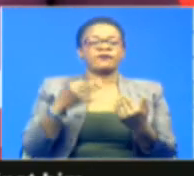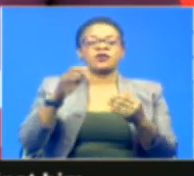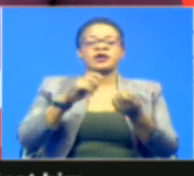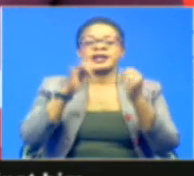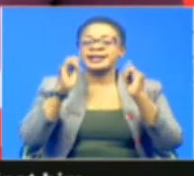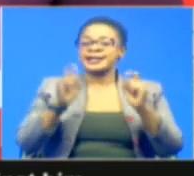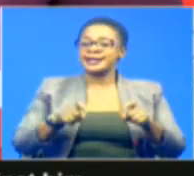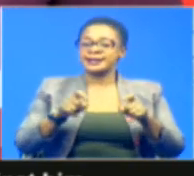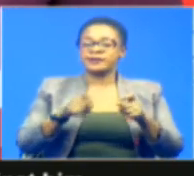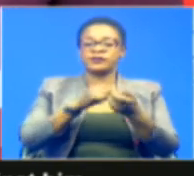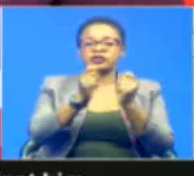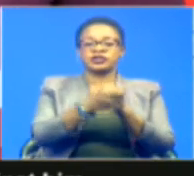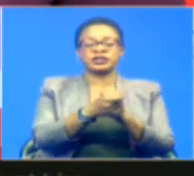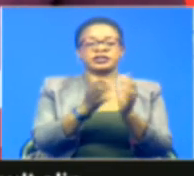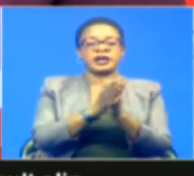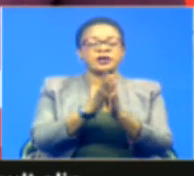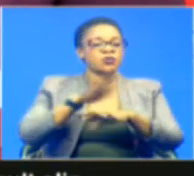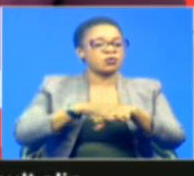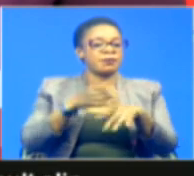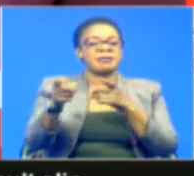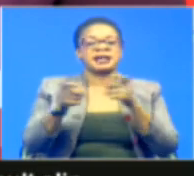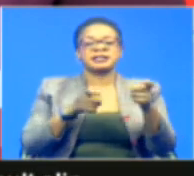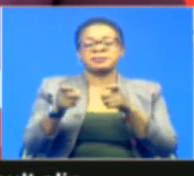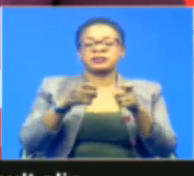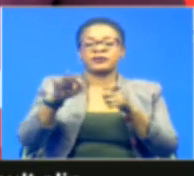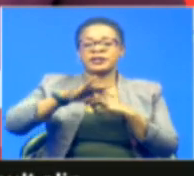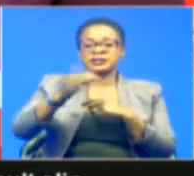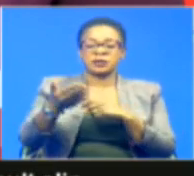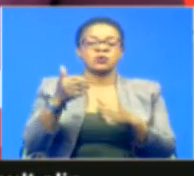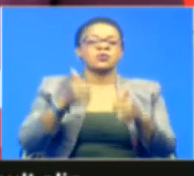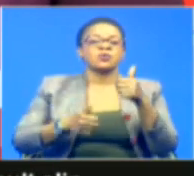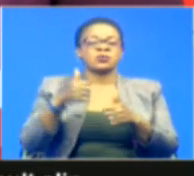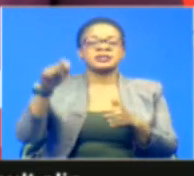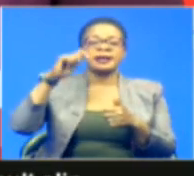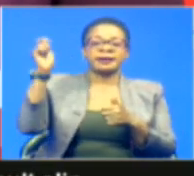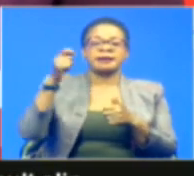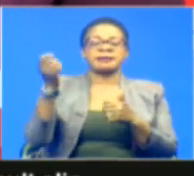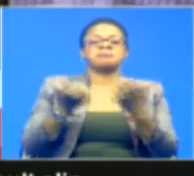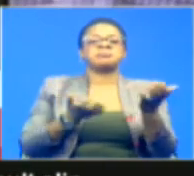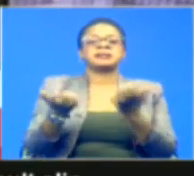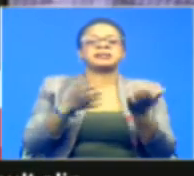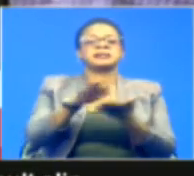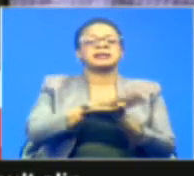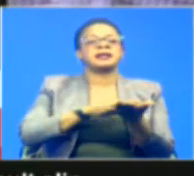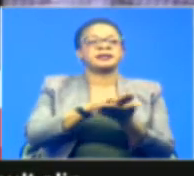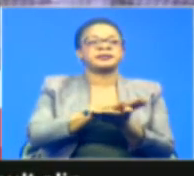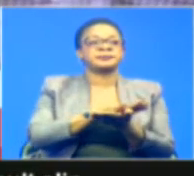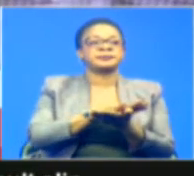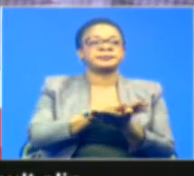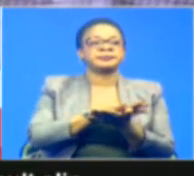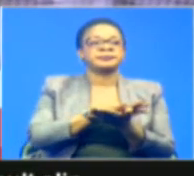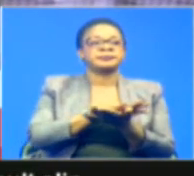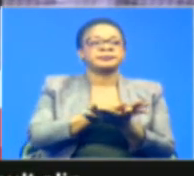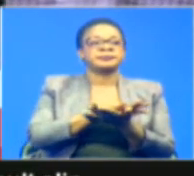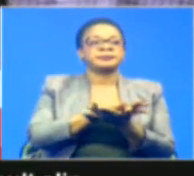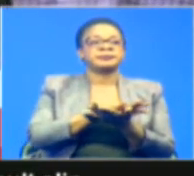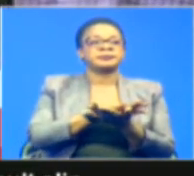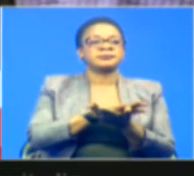and prudent management of the capital, which is Kenya's business hub. Despite the sham